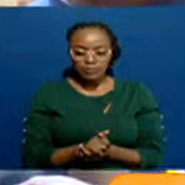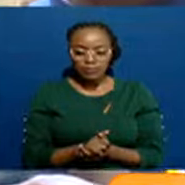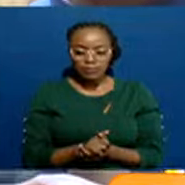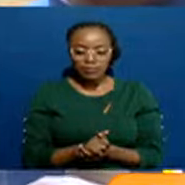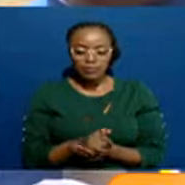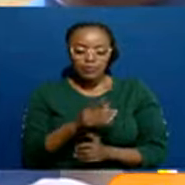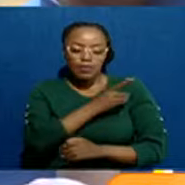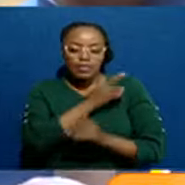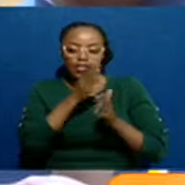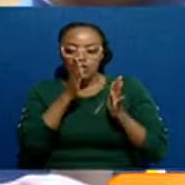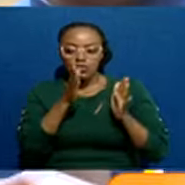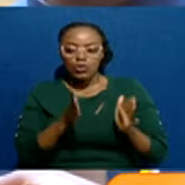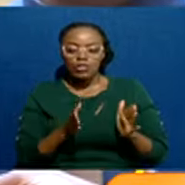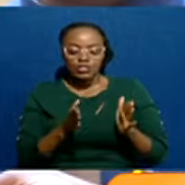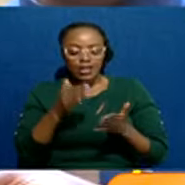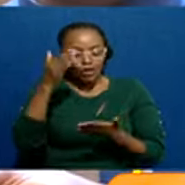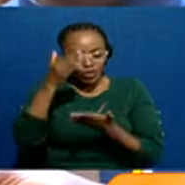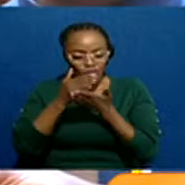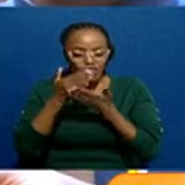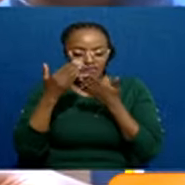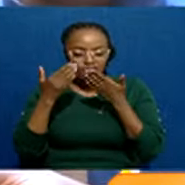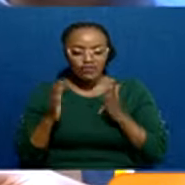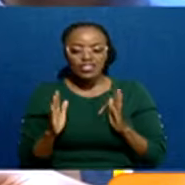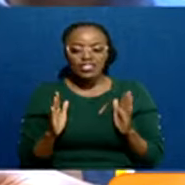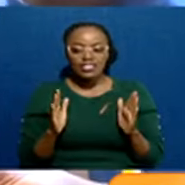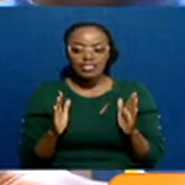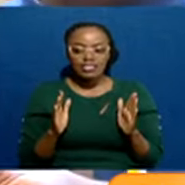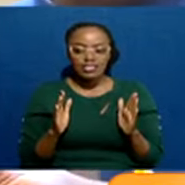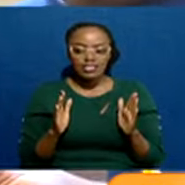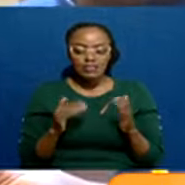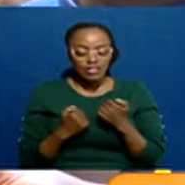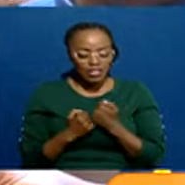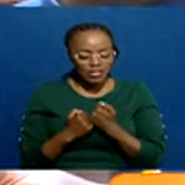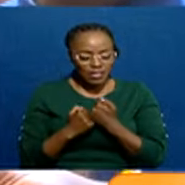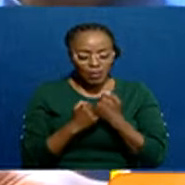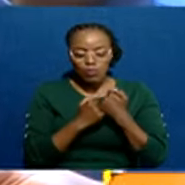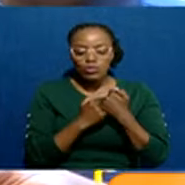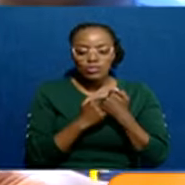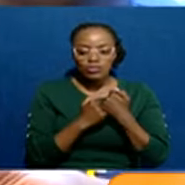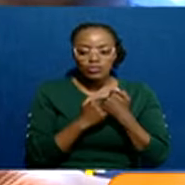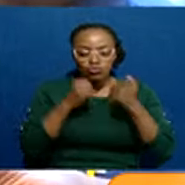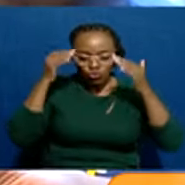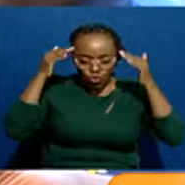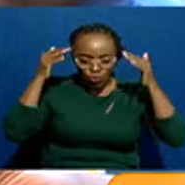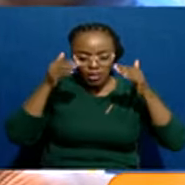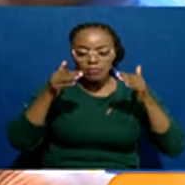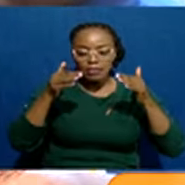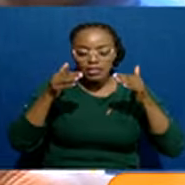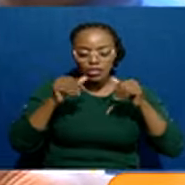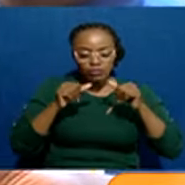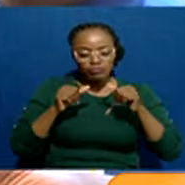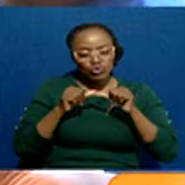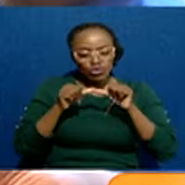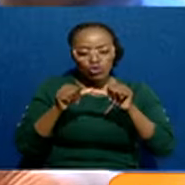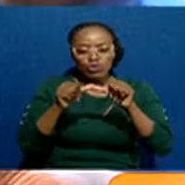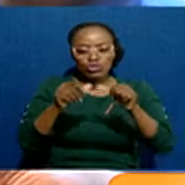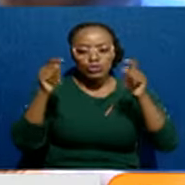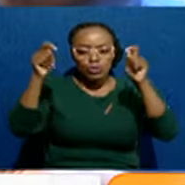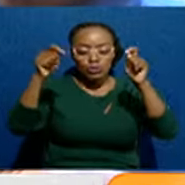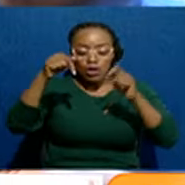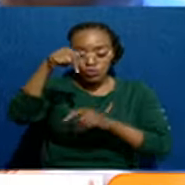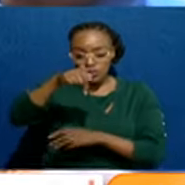The doctors have reaffirmed and reinforced their commitments to stay on the strike. Today is day